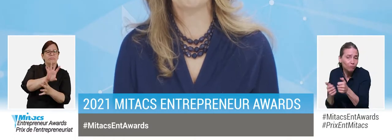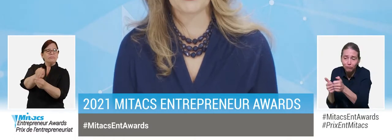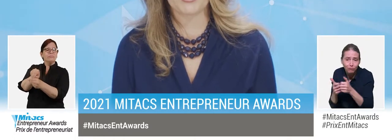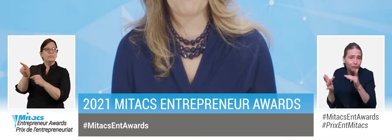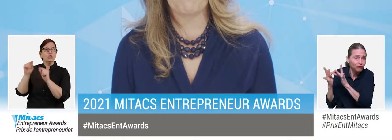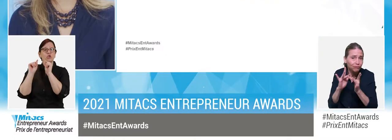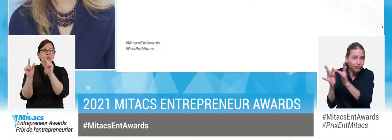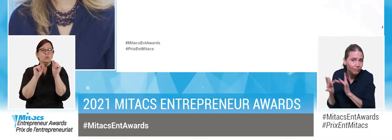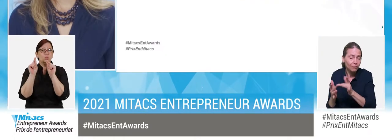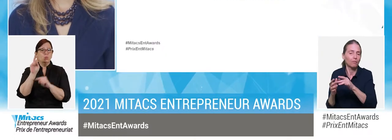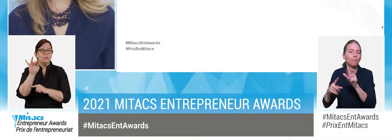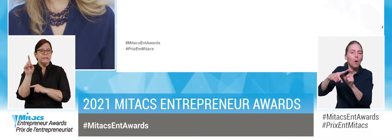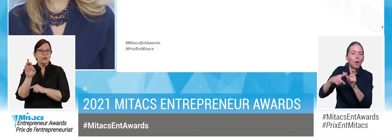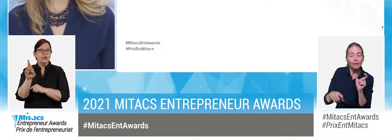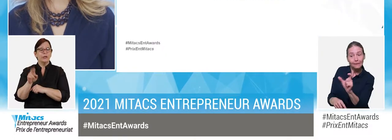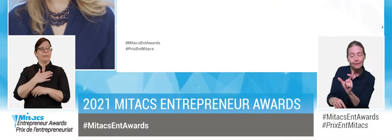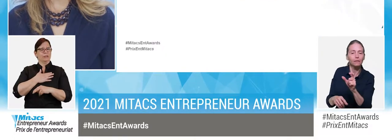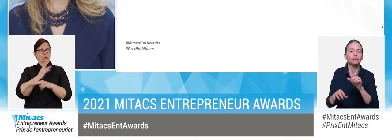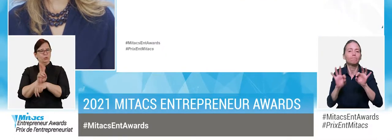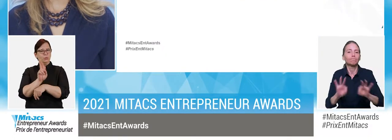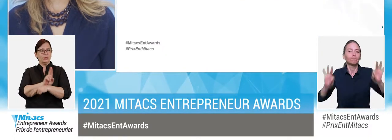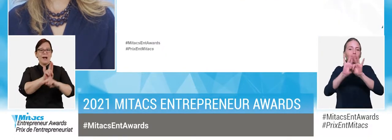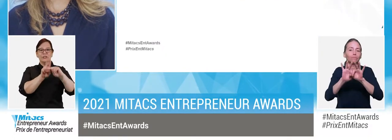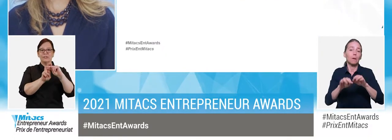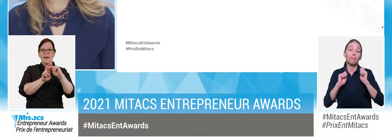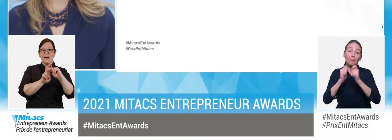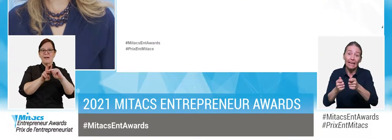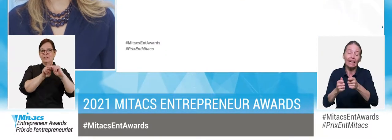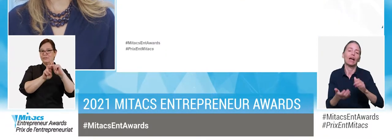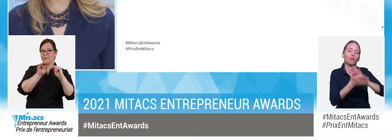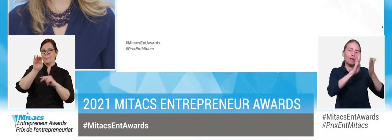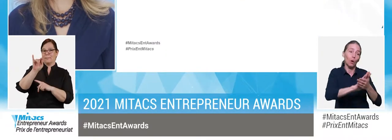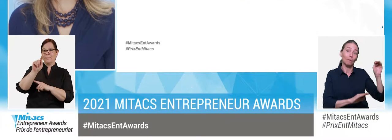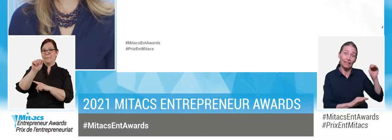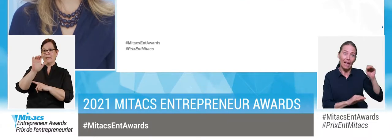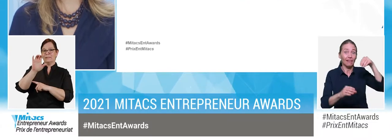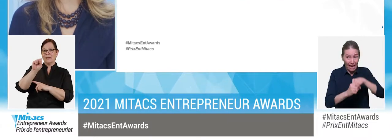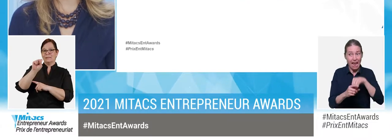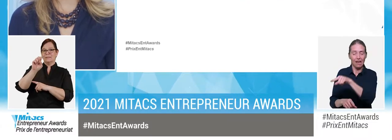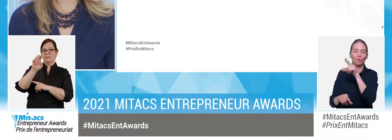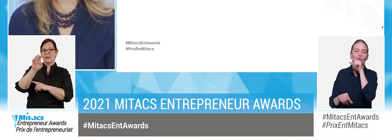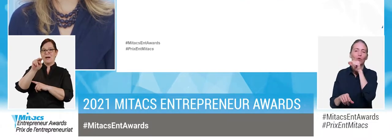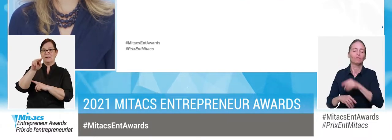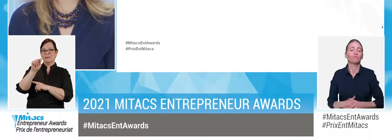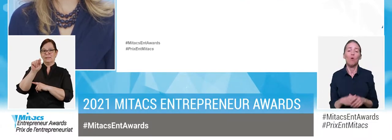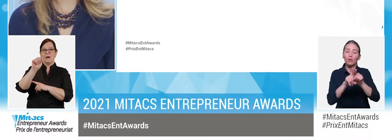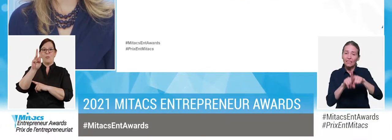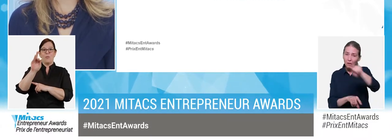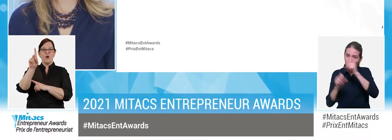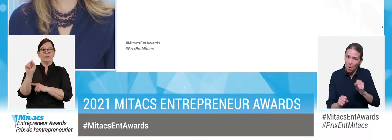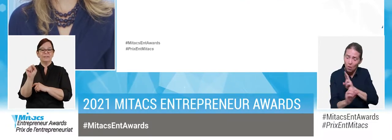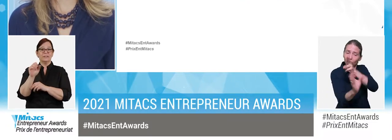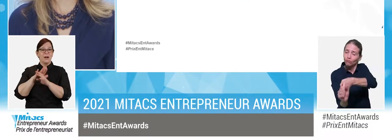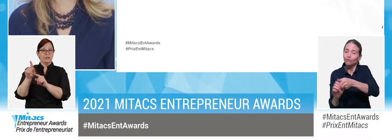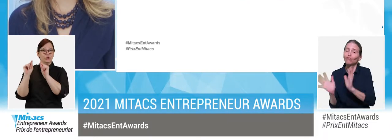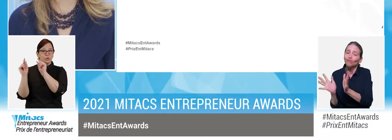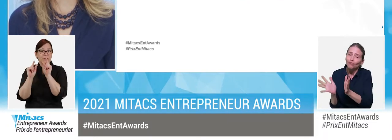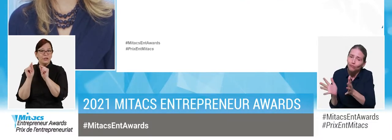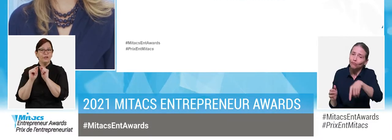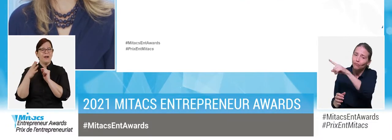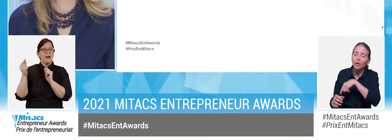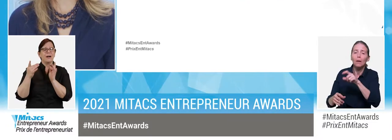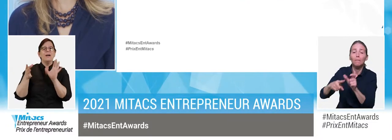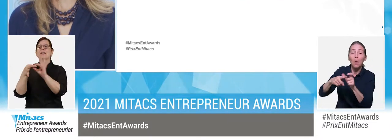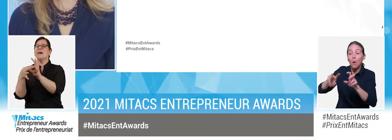the chat function. You can also join the conversation on Twitter, and please use the hashtag